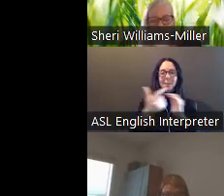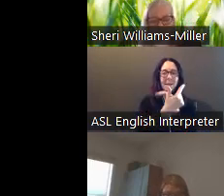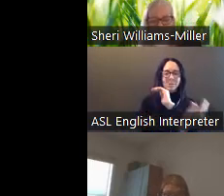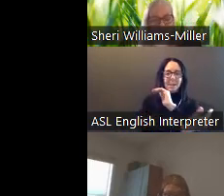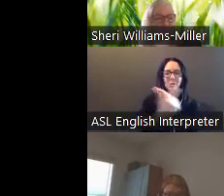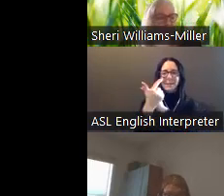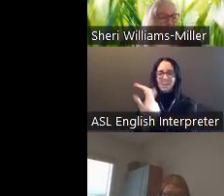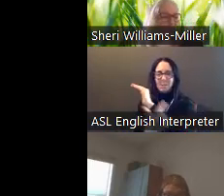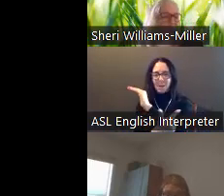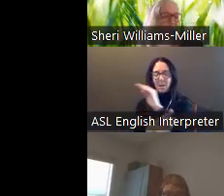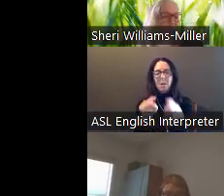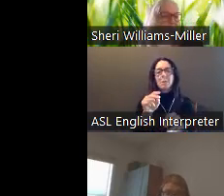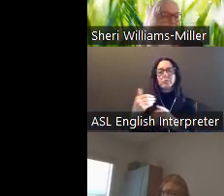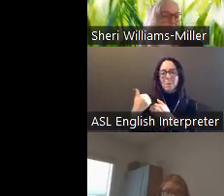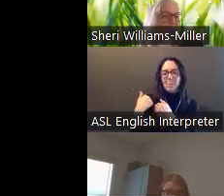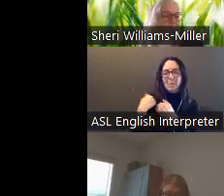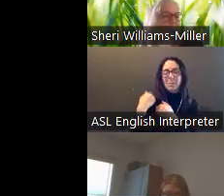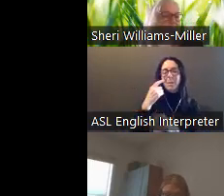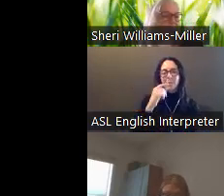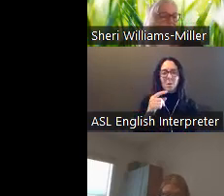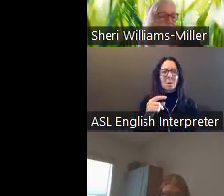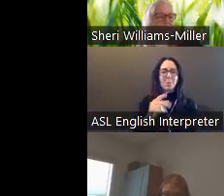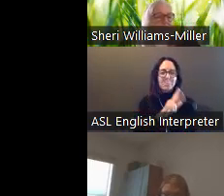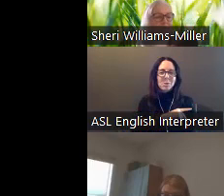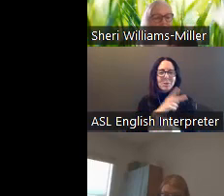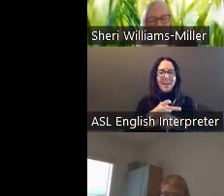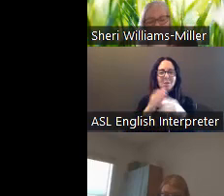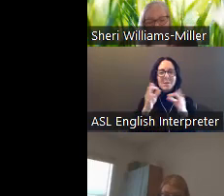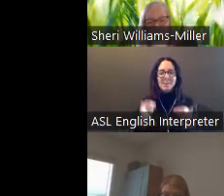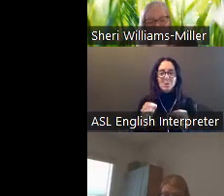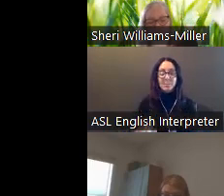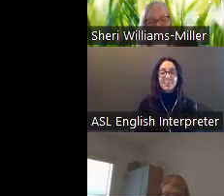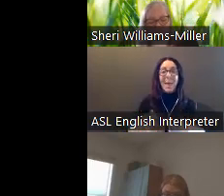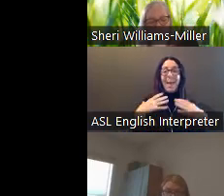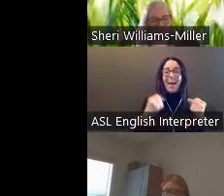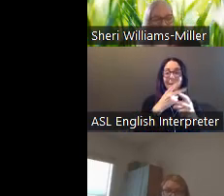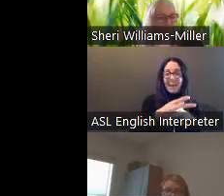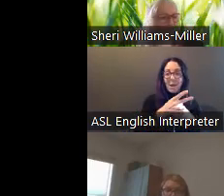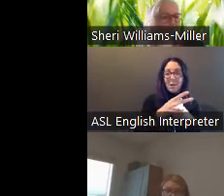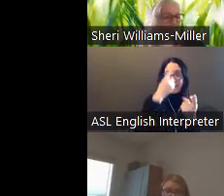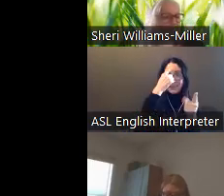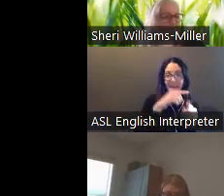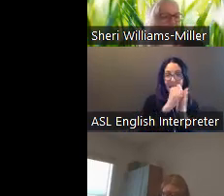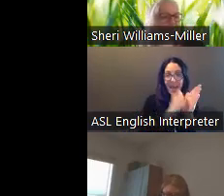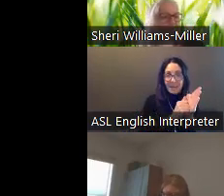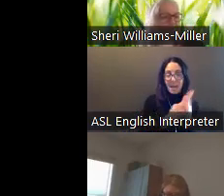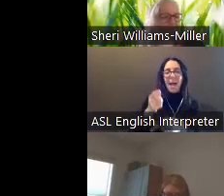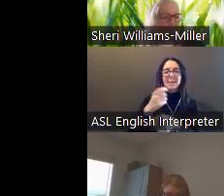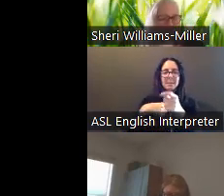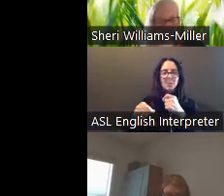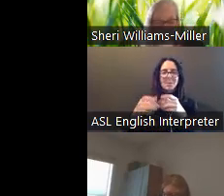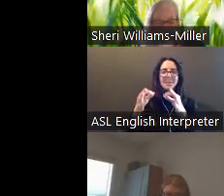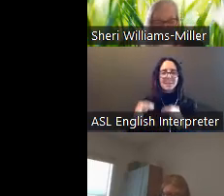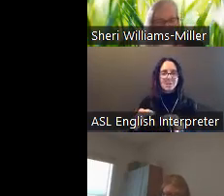legislation that govern personal care decisions in Ontario, the Healthcare Consent Act and the Substitute Decisions Act.